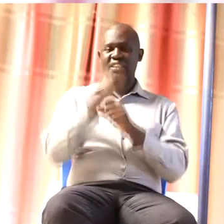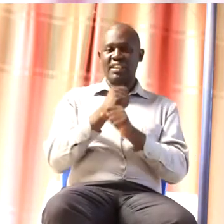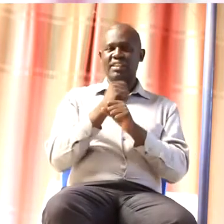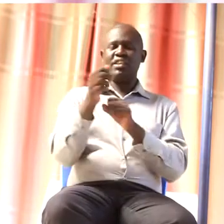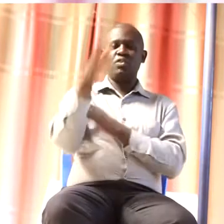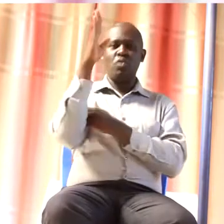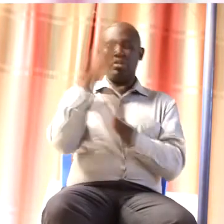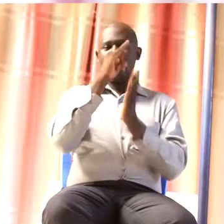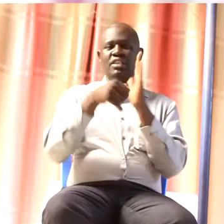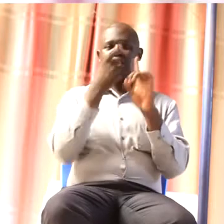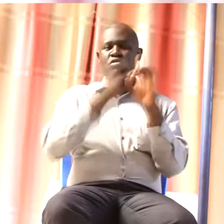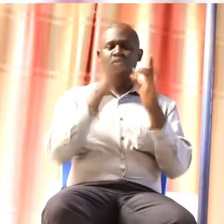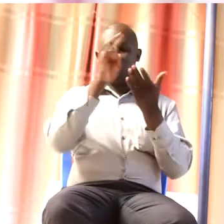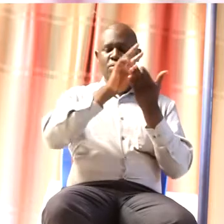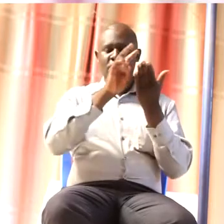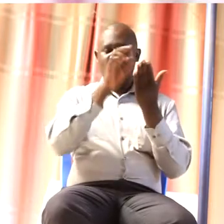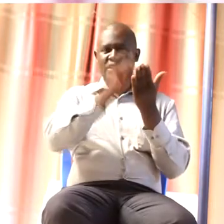that we have read.